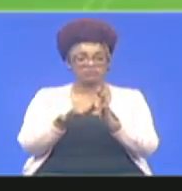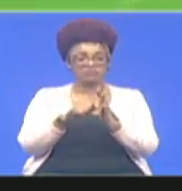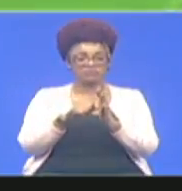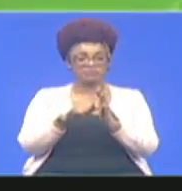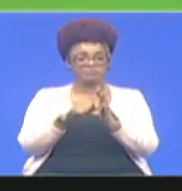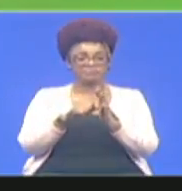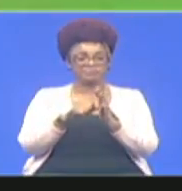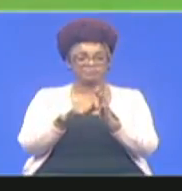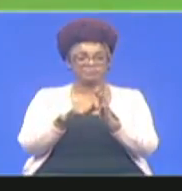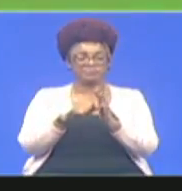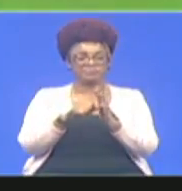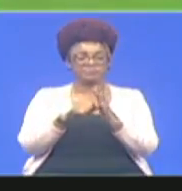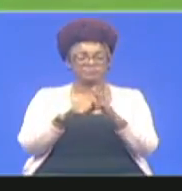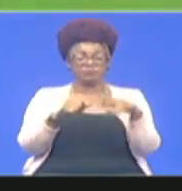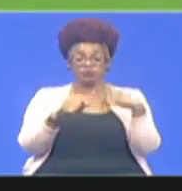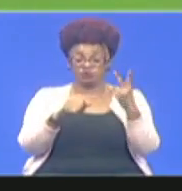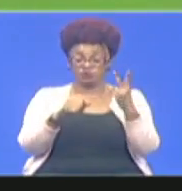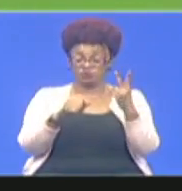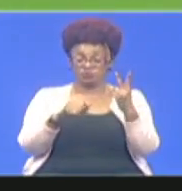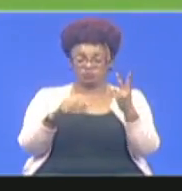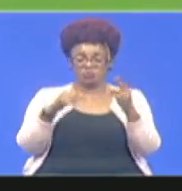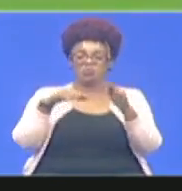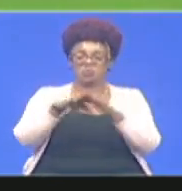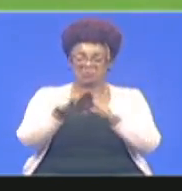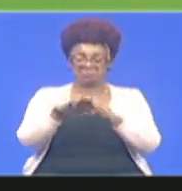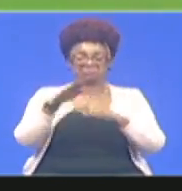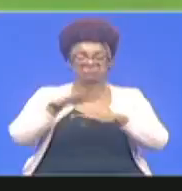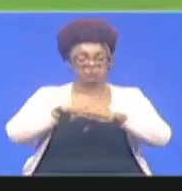Two first-half goals would prove enough for Kogalo.